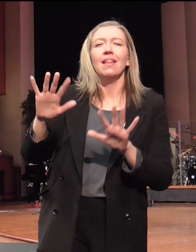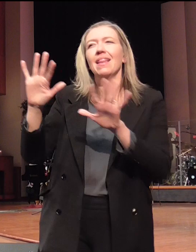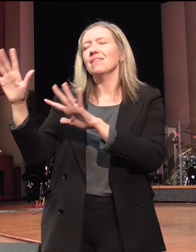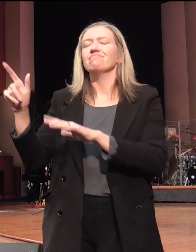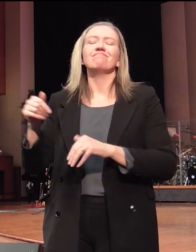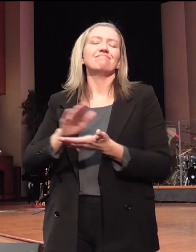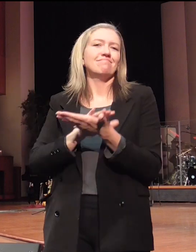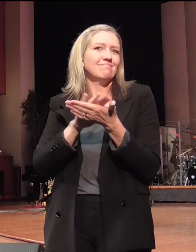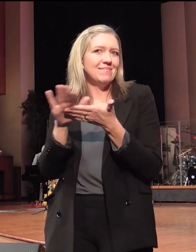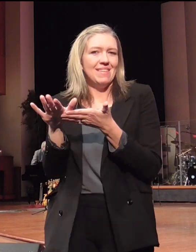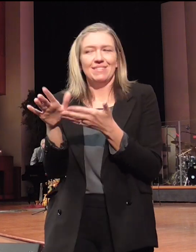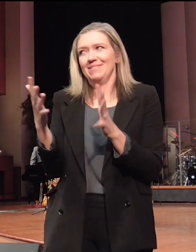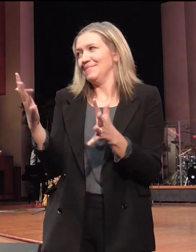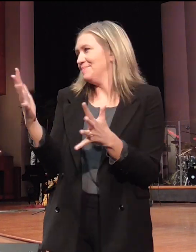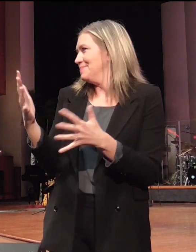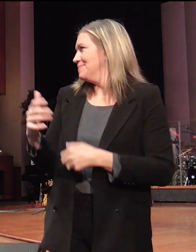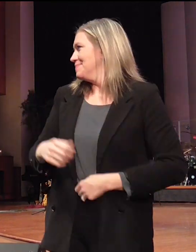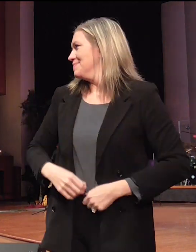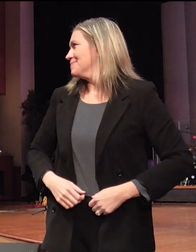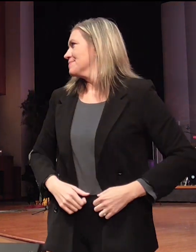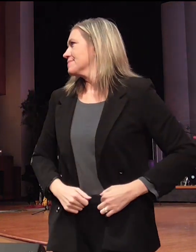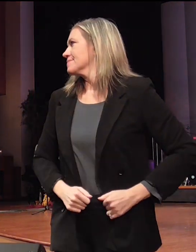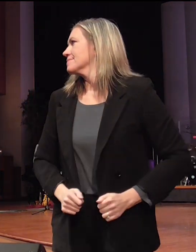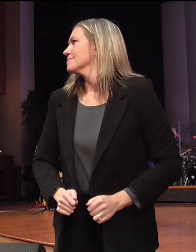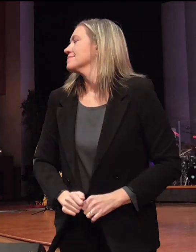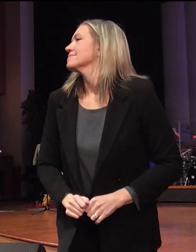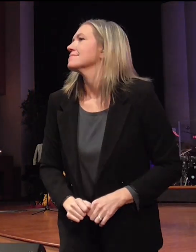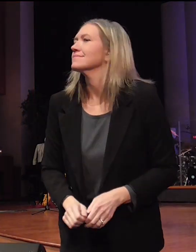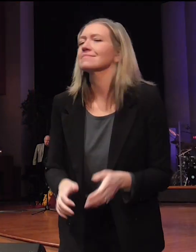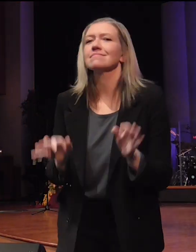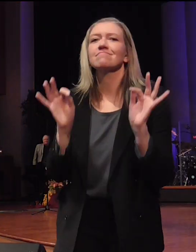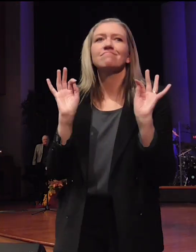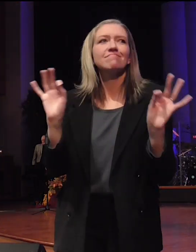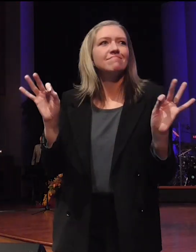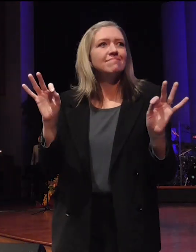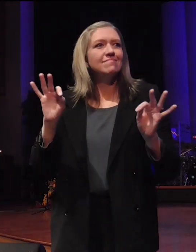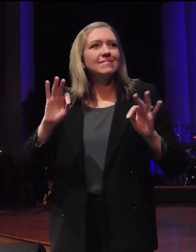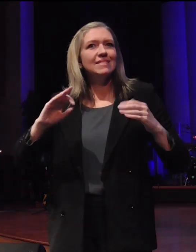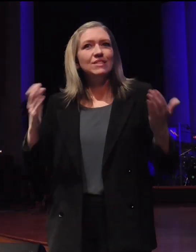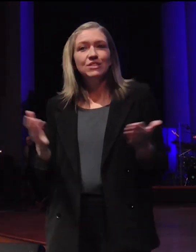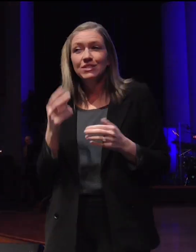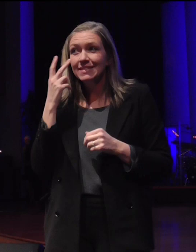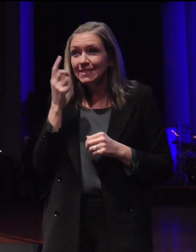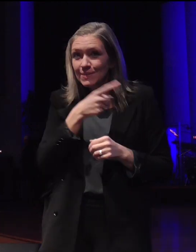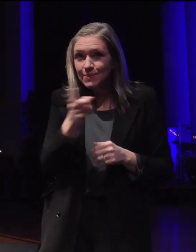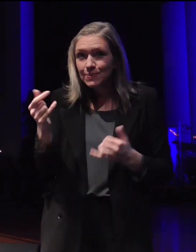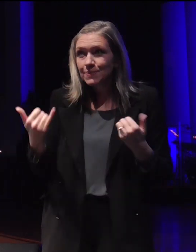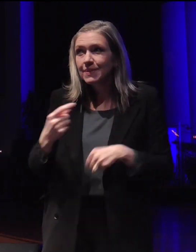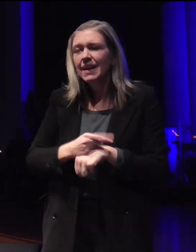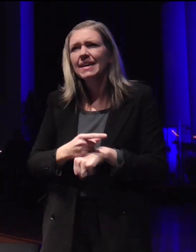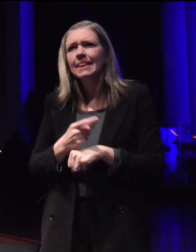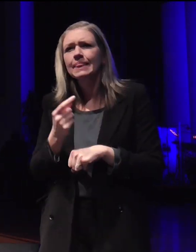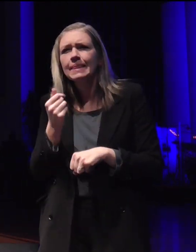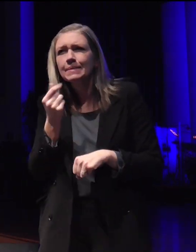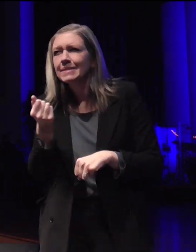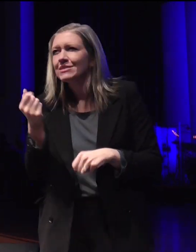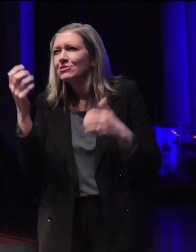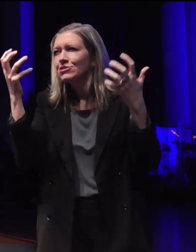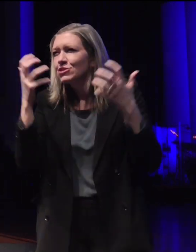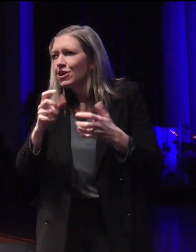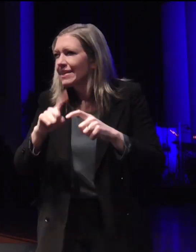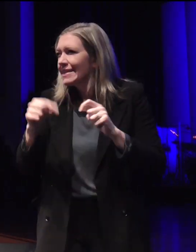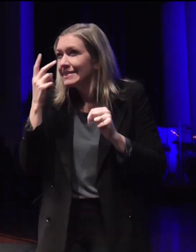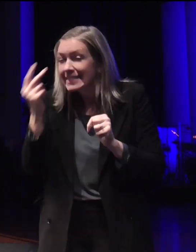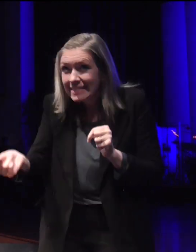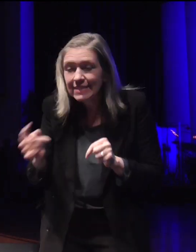very nice. Very nice. Oh, it's so great to be here and see you all today. Although it's kind of dark out there, I can't see you very